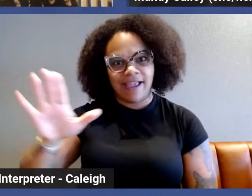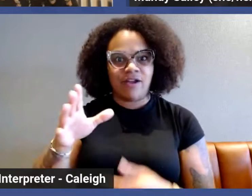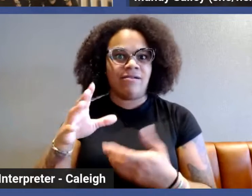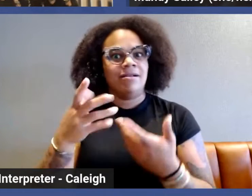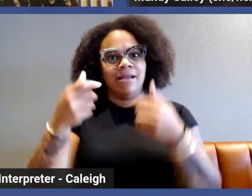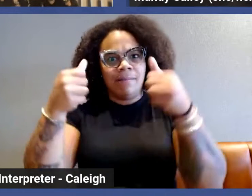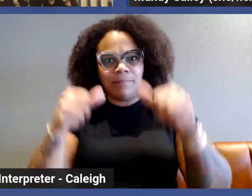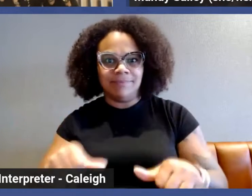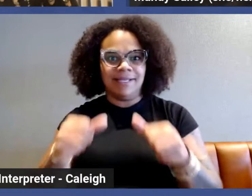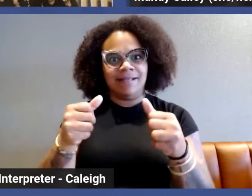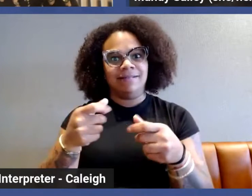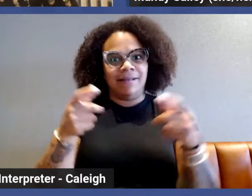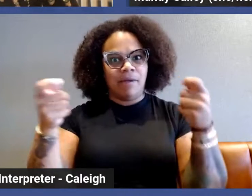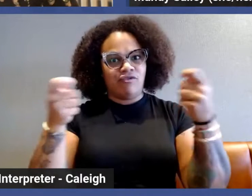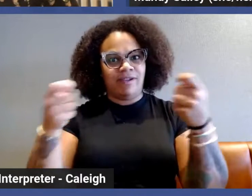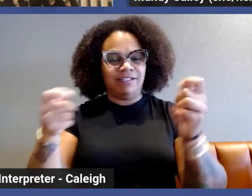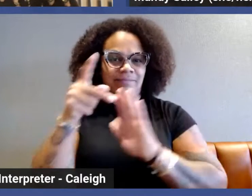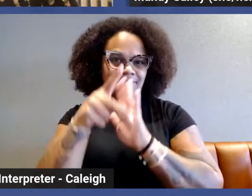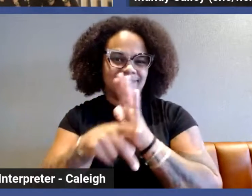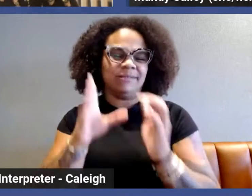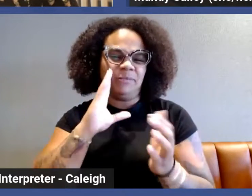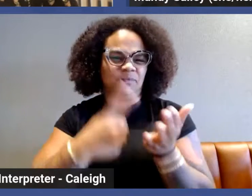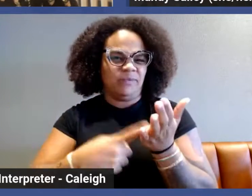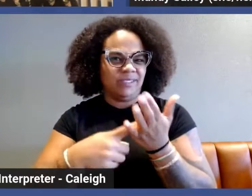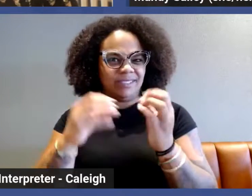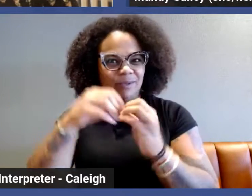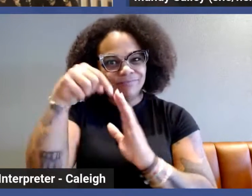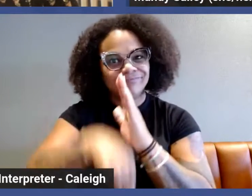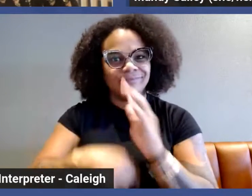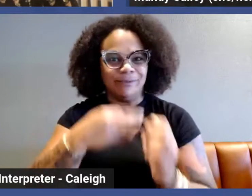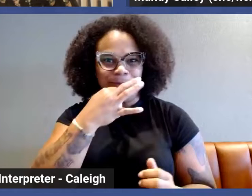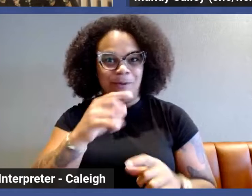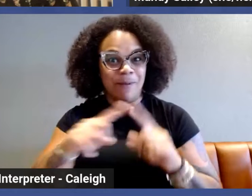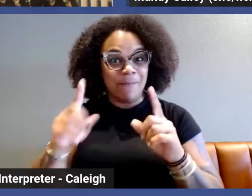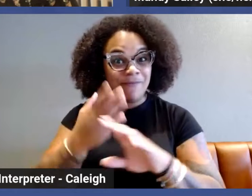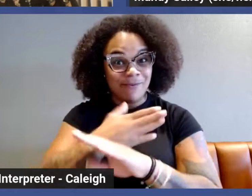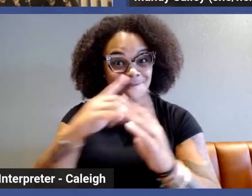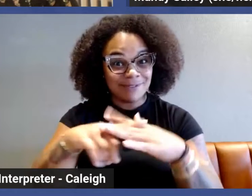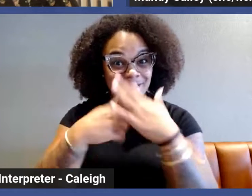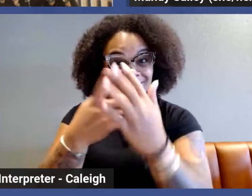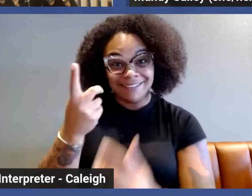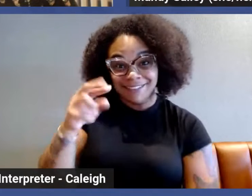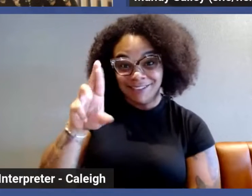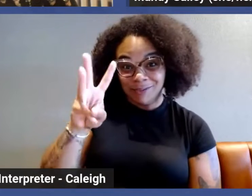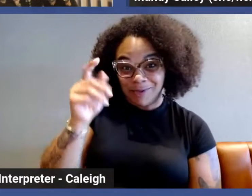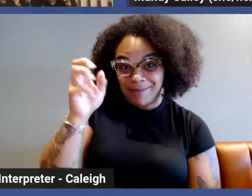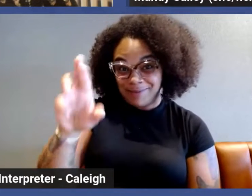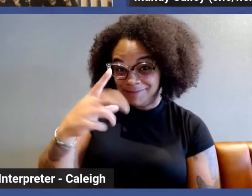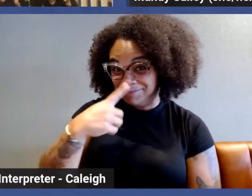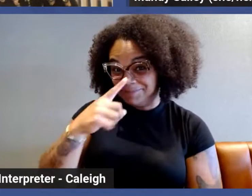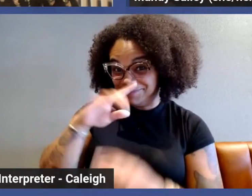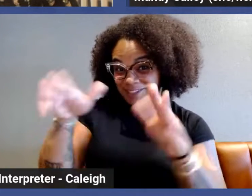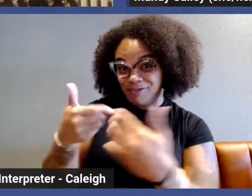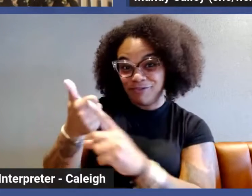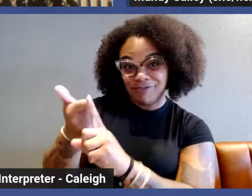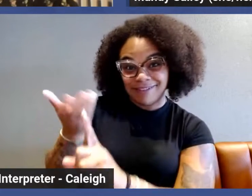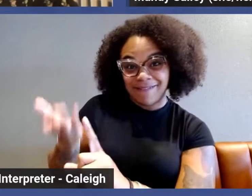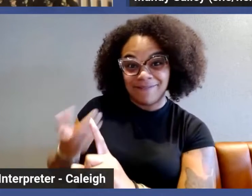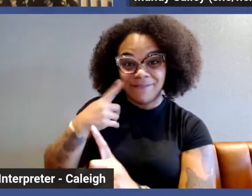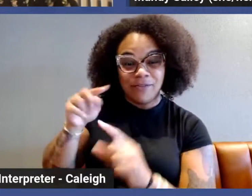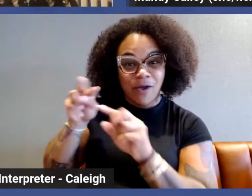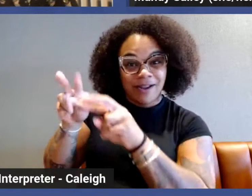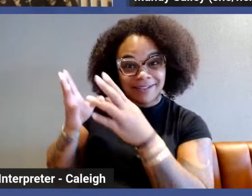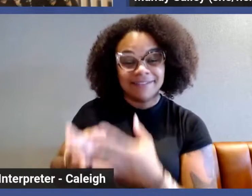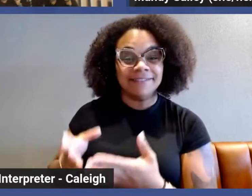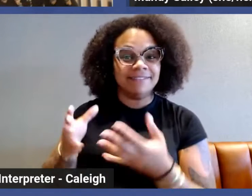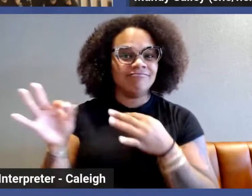get into all of that in a second. But before we get there, Dr. Webber, if you wouldn't mind just introducing yourself to our audience, tell us a little bit